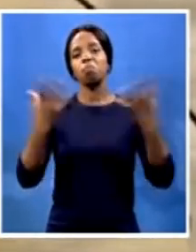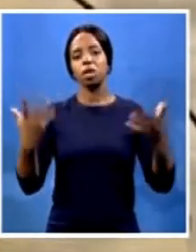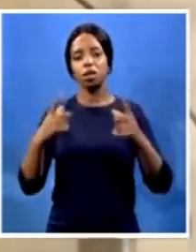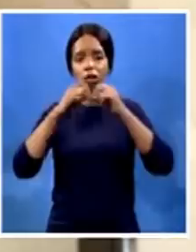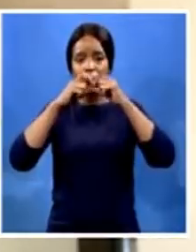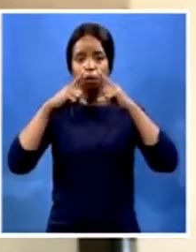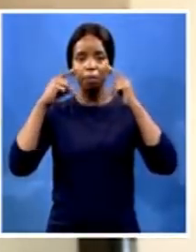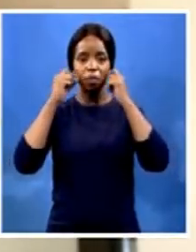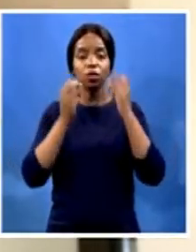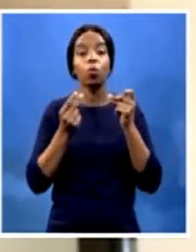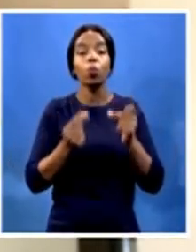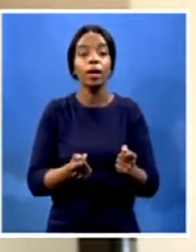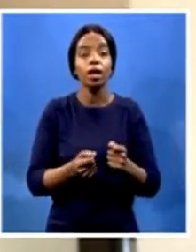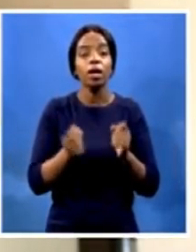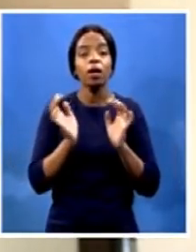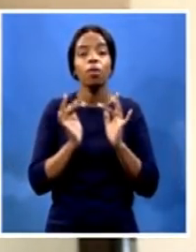It's